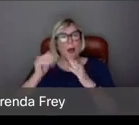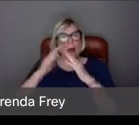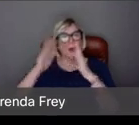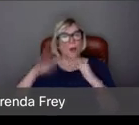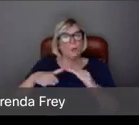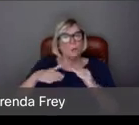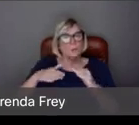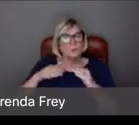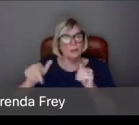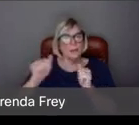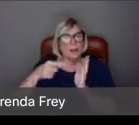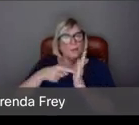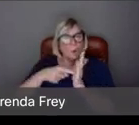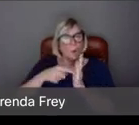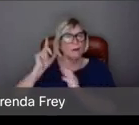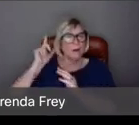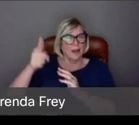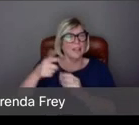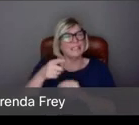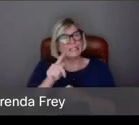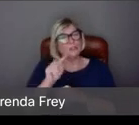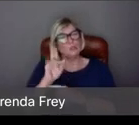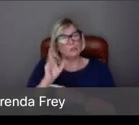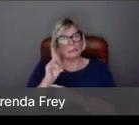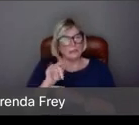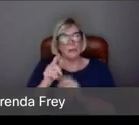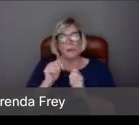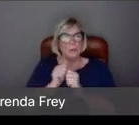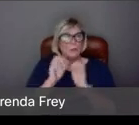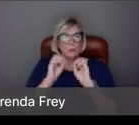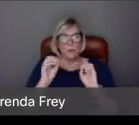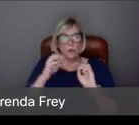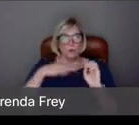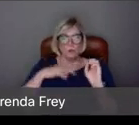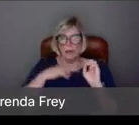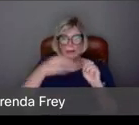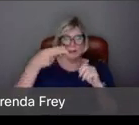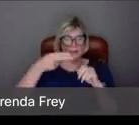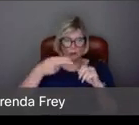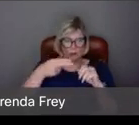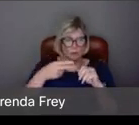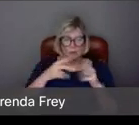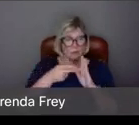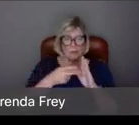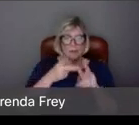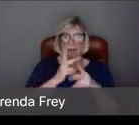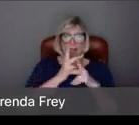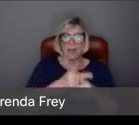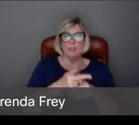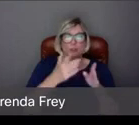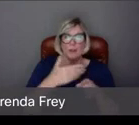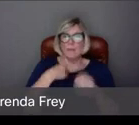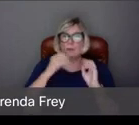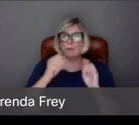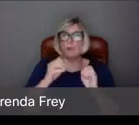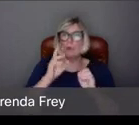tricky one. So without credit history, it means that the lenders will have no credit record to review,